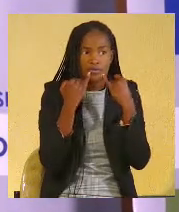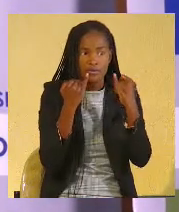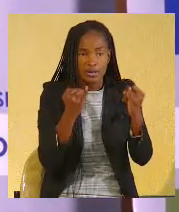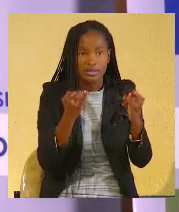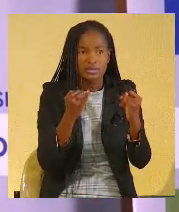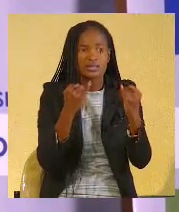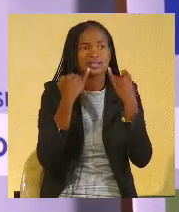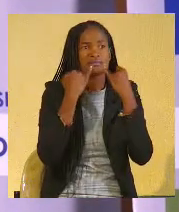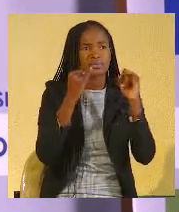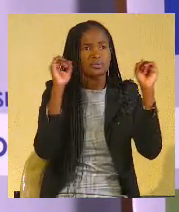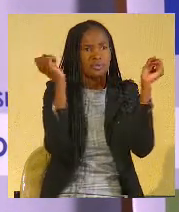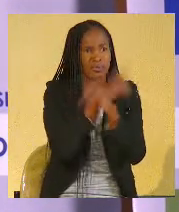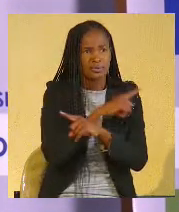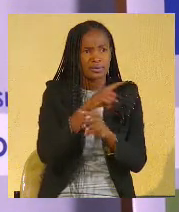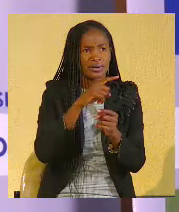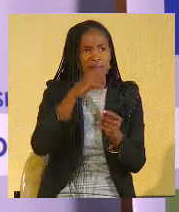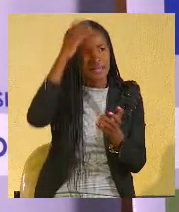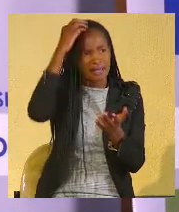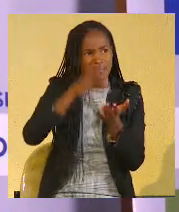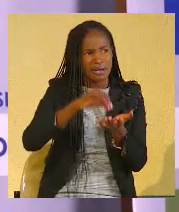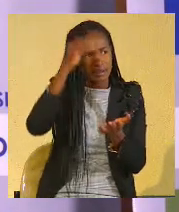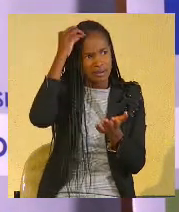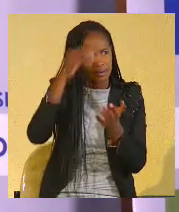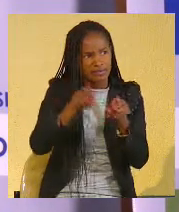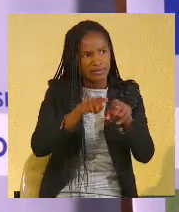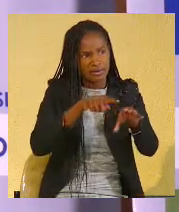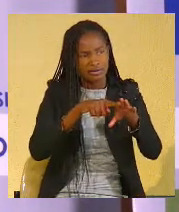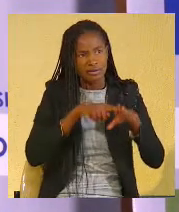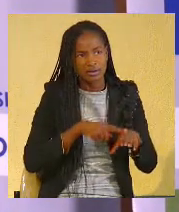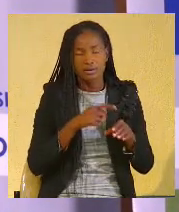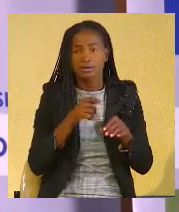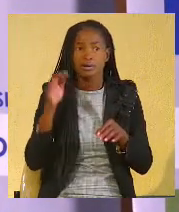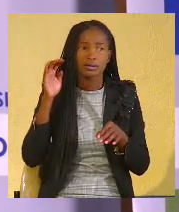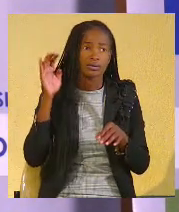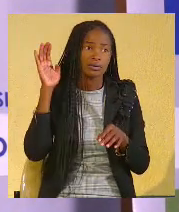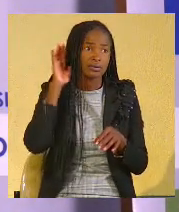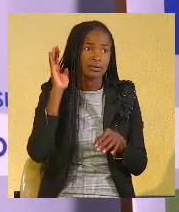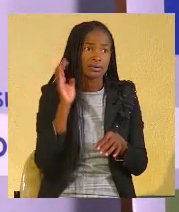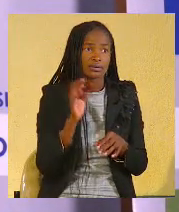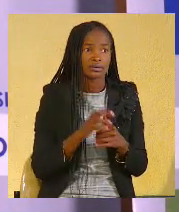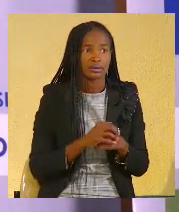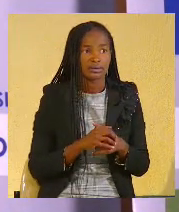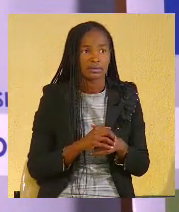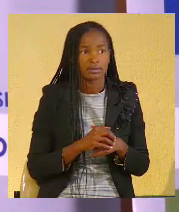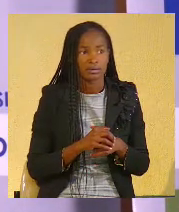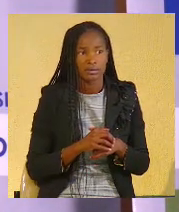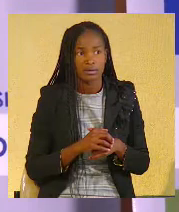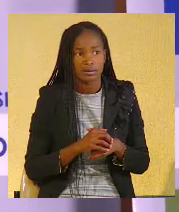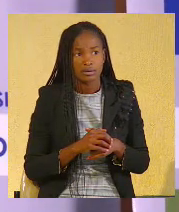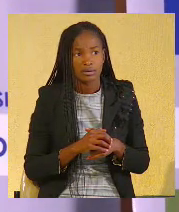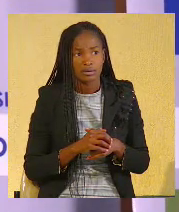continue unabated. Yesterday we learned that falsely that 22 October the lockdown will be